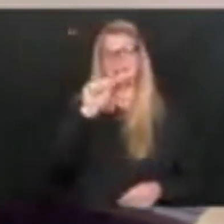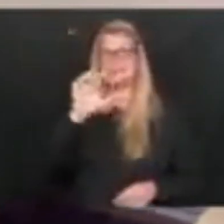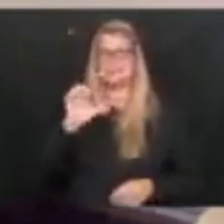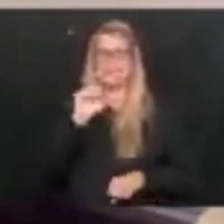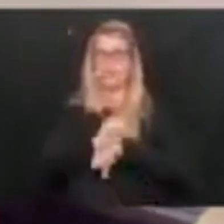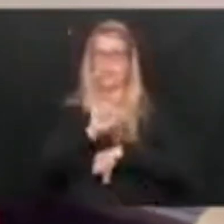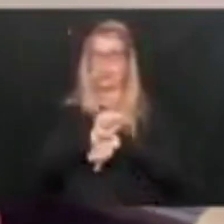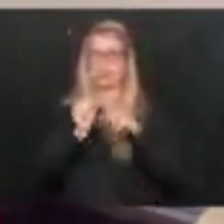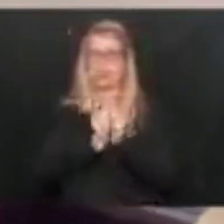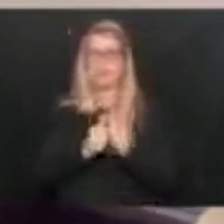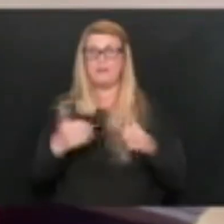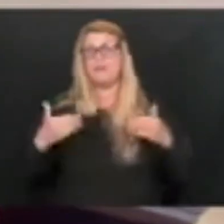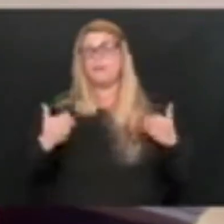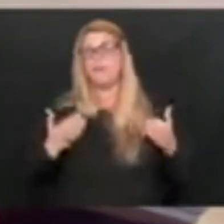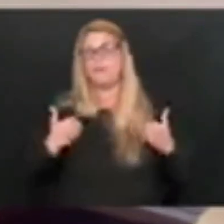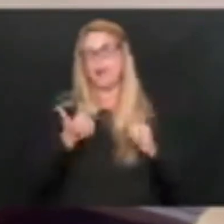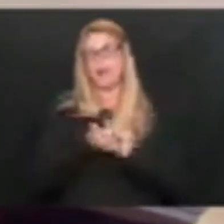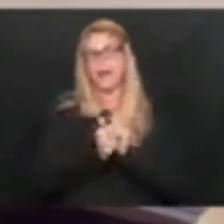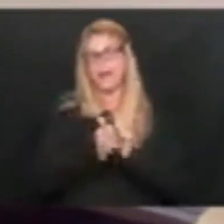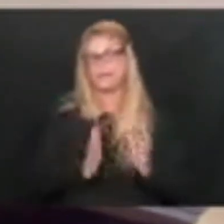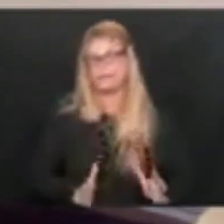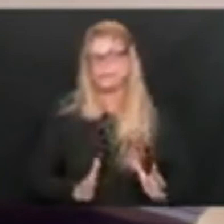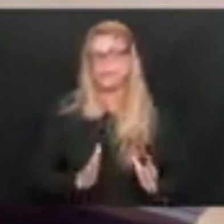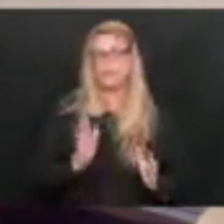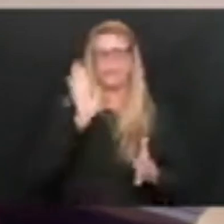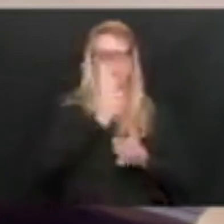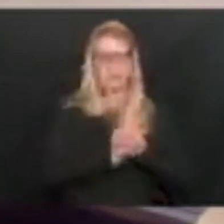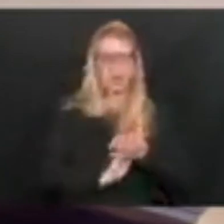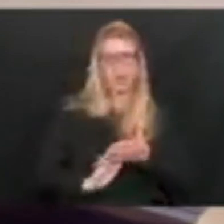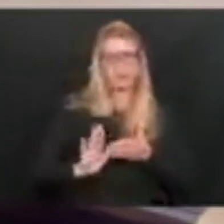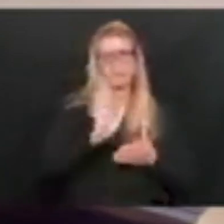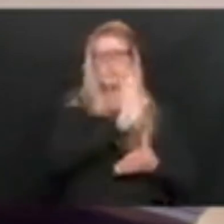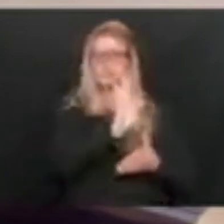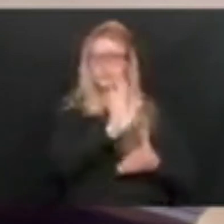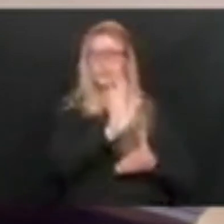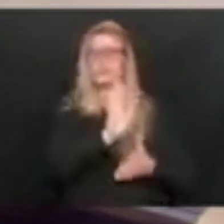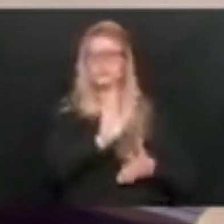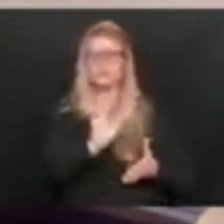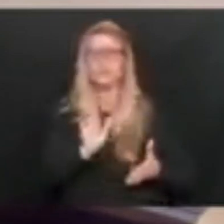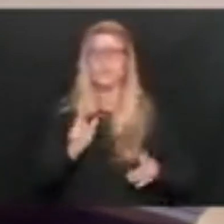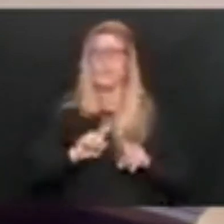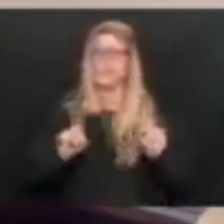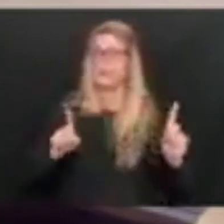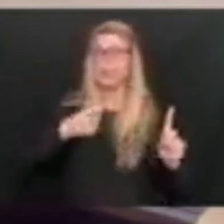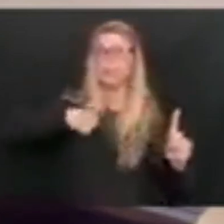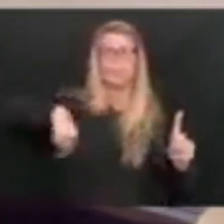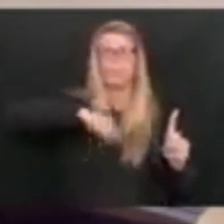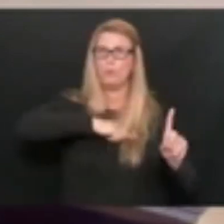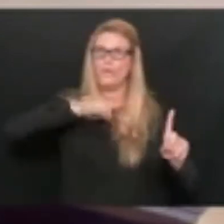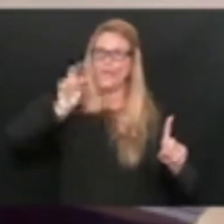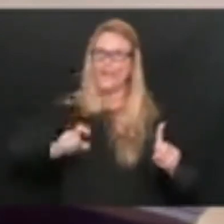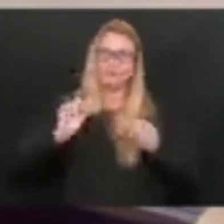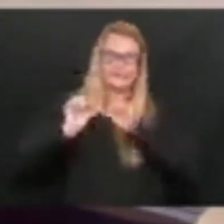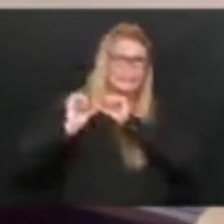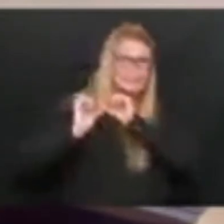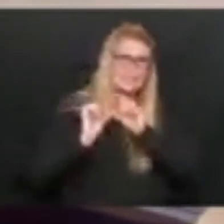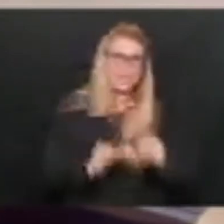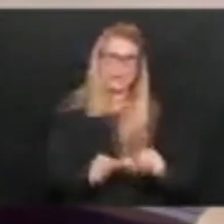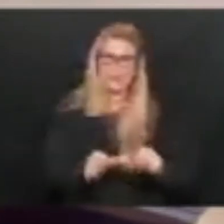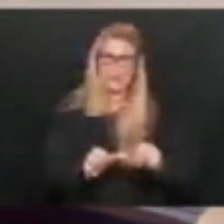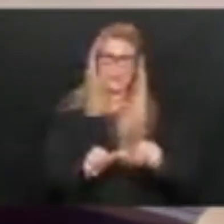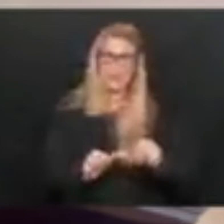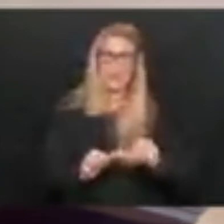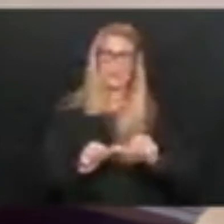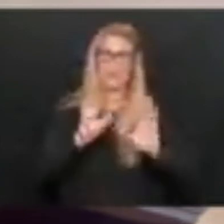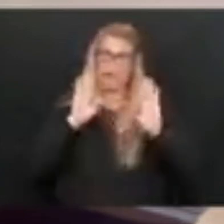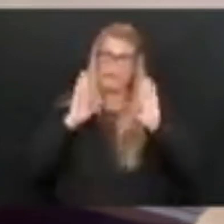young athletes, our colleges, but we have to continue this effort, as both the governor